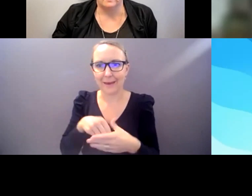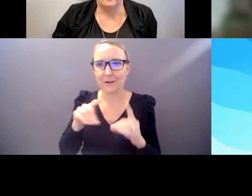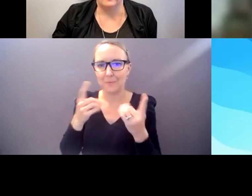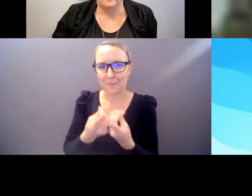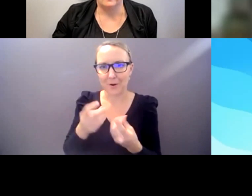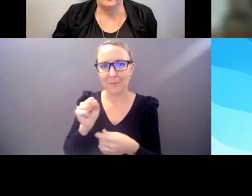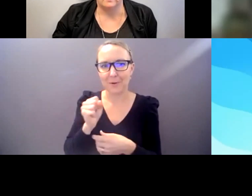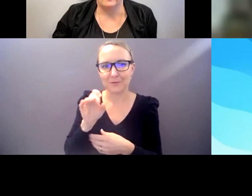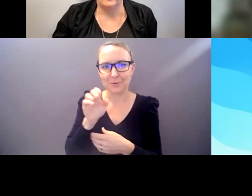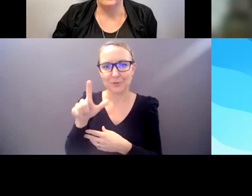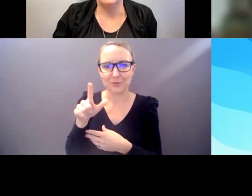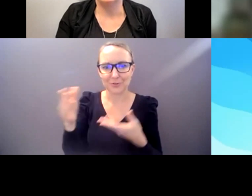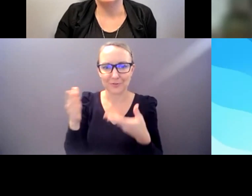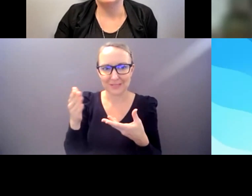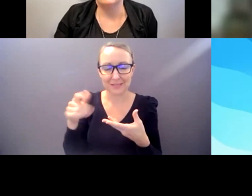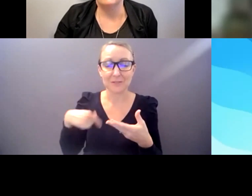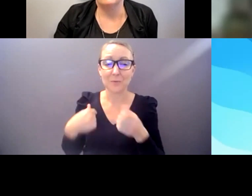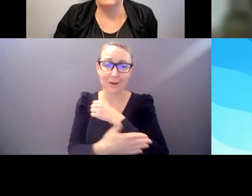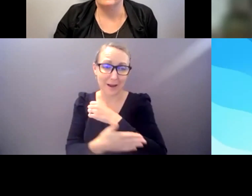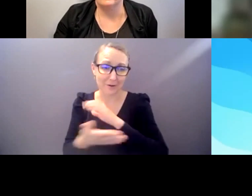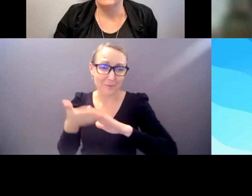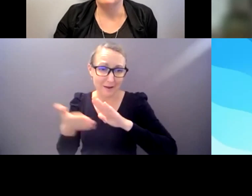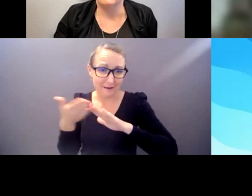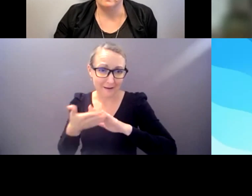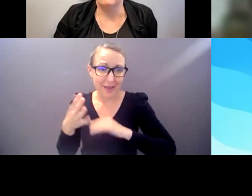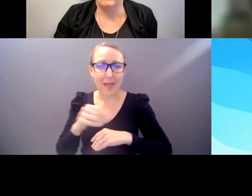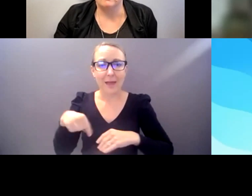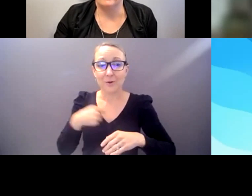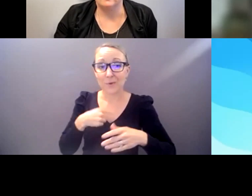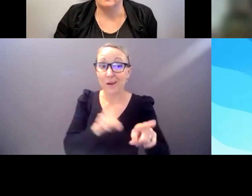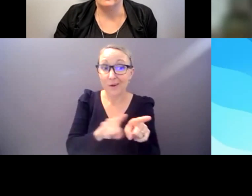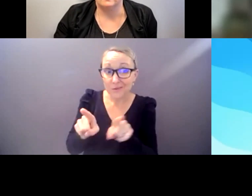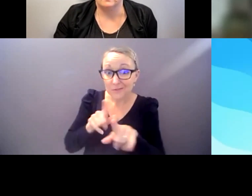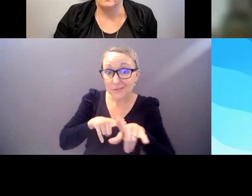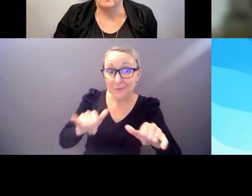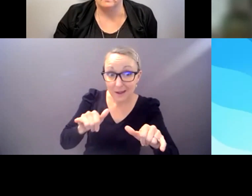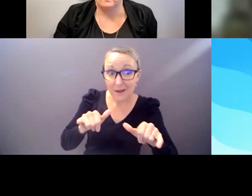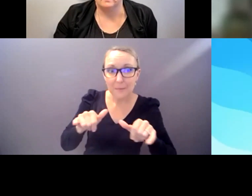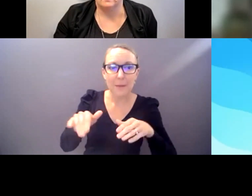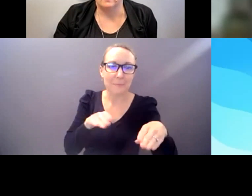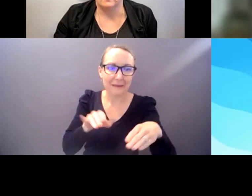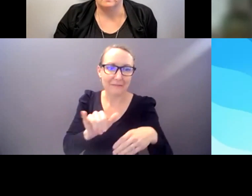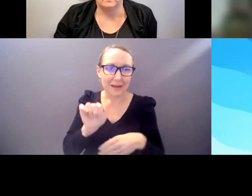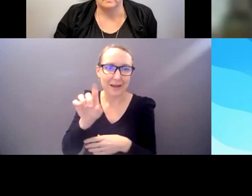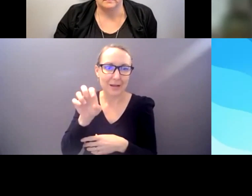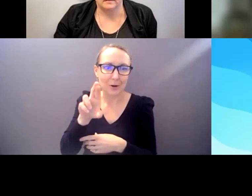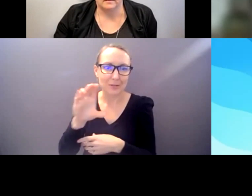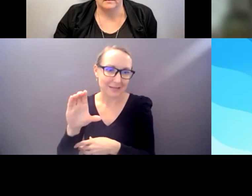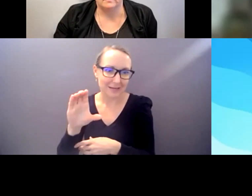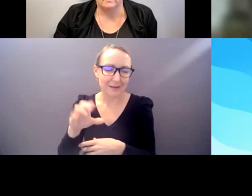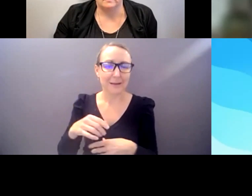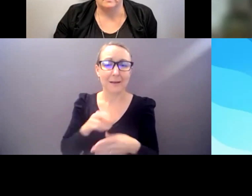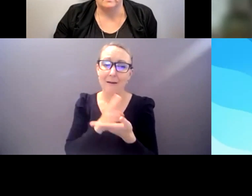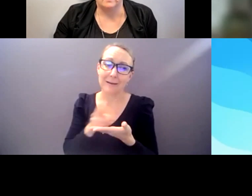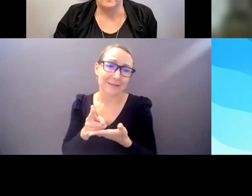AAA is county run, and we are an emerging ADRC at the same time. And to be honest, I was really stressed about all of